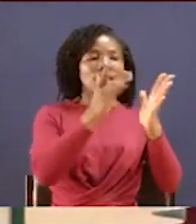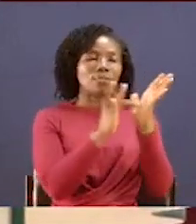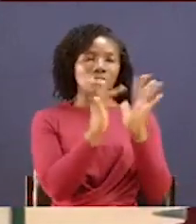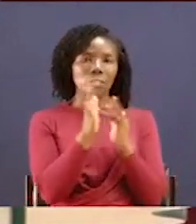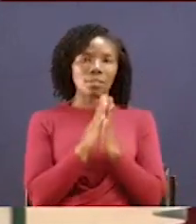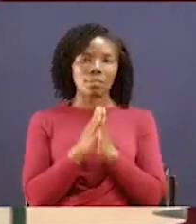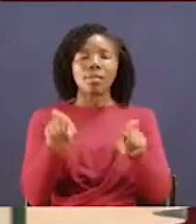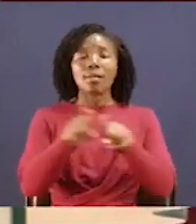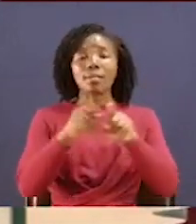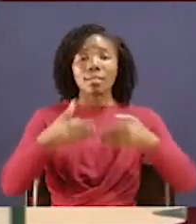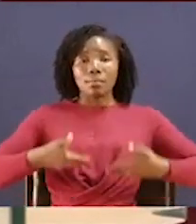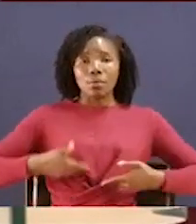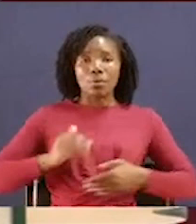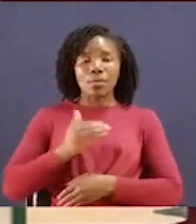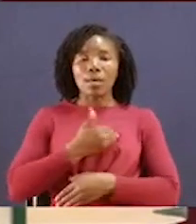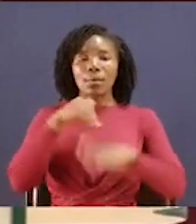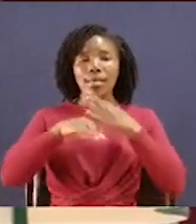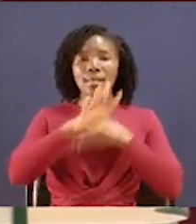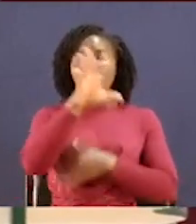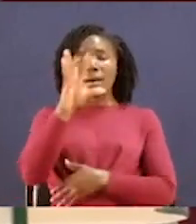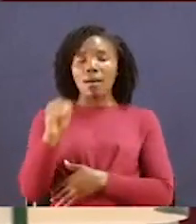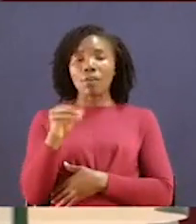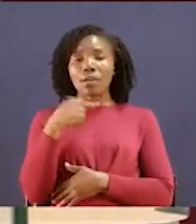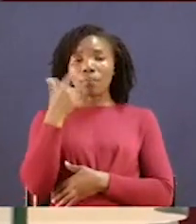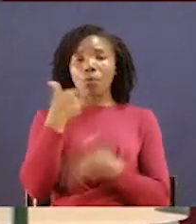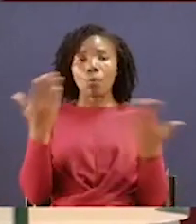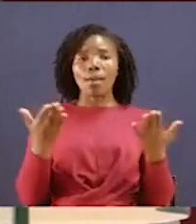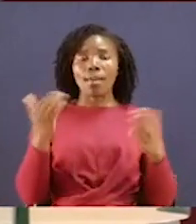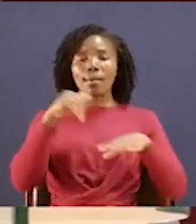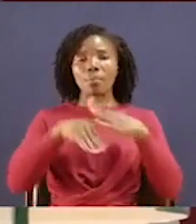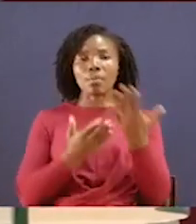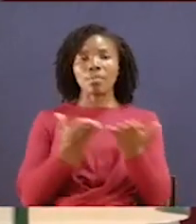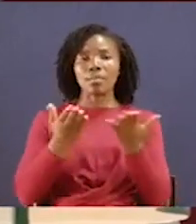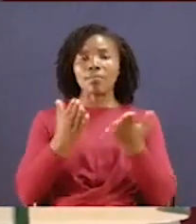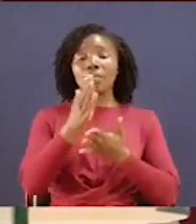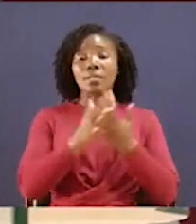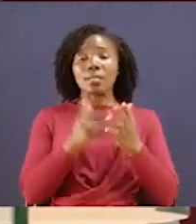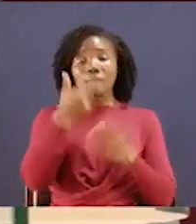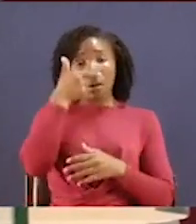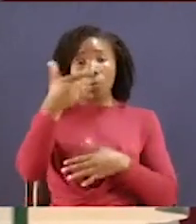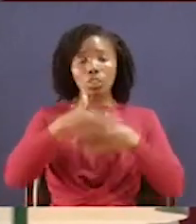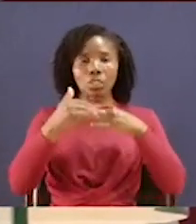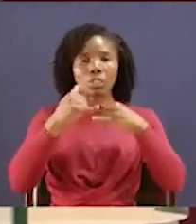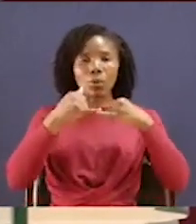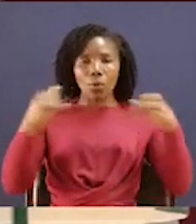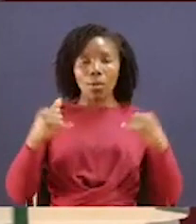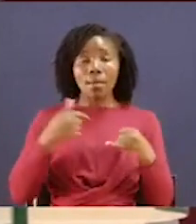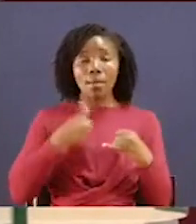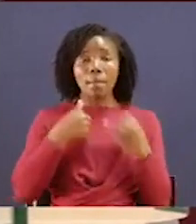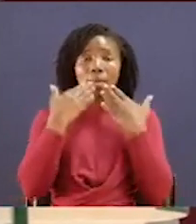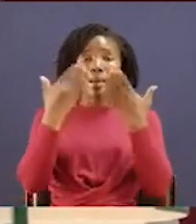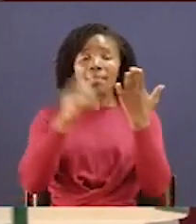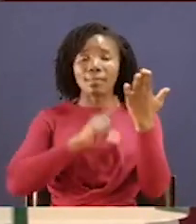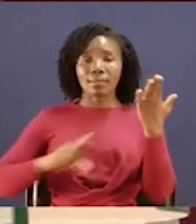people within our continent, and they are here in the service here. Some are following online. I thank God for young people. I bless God